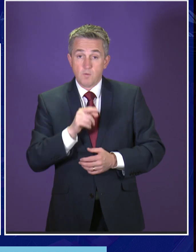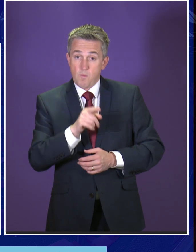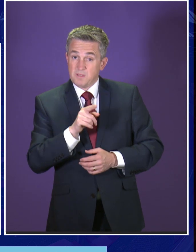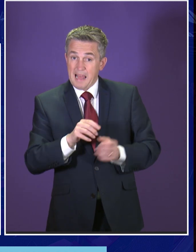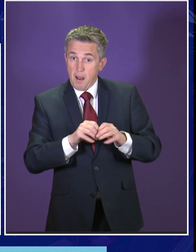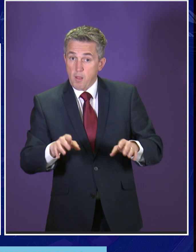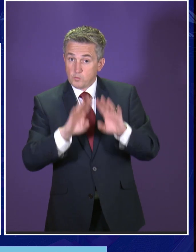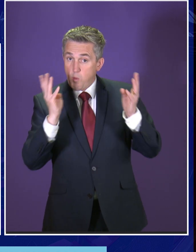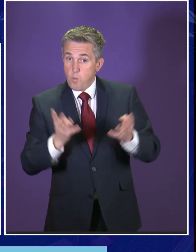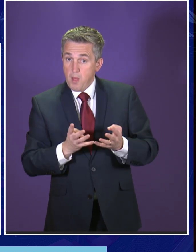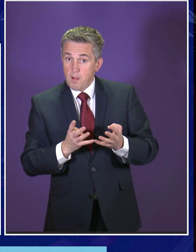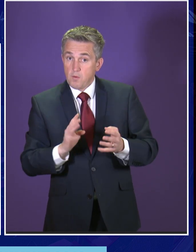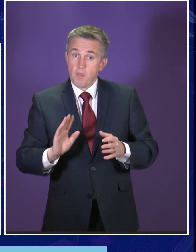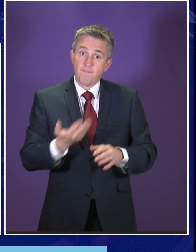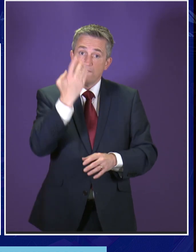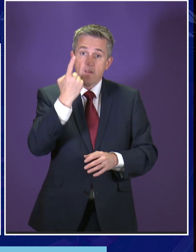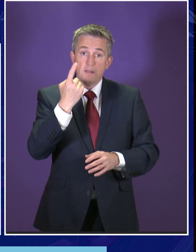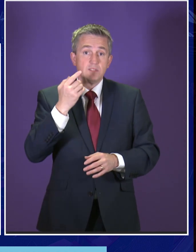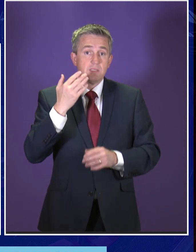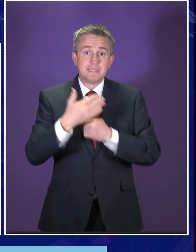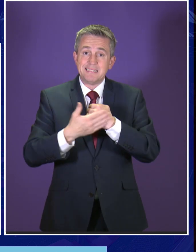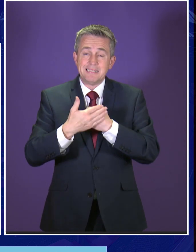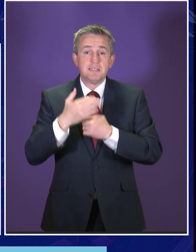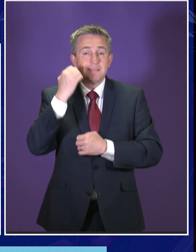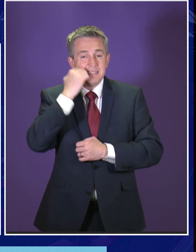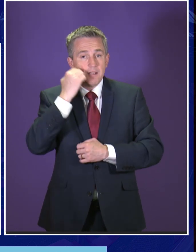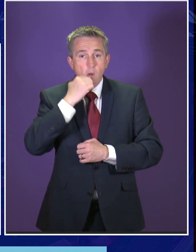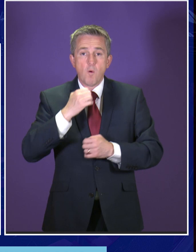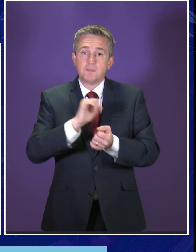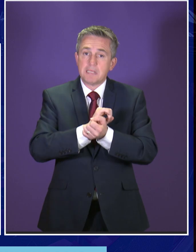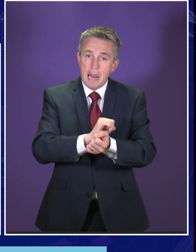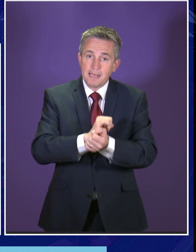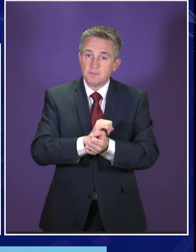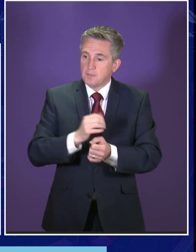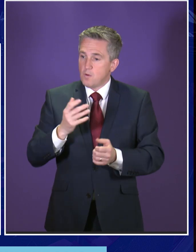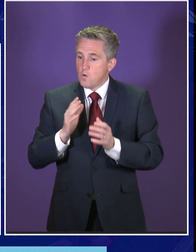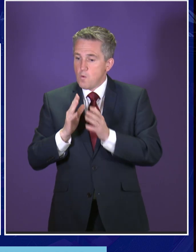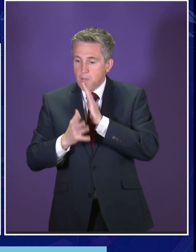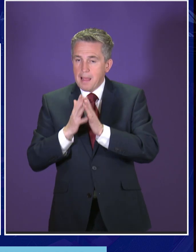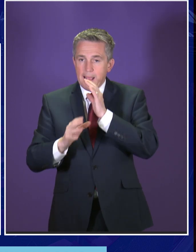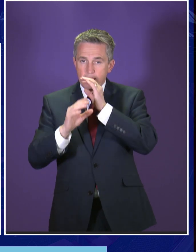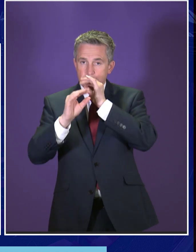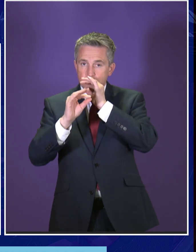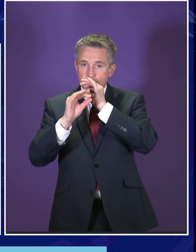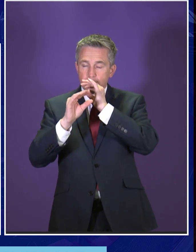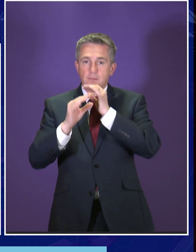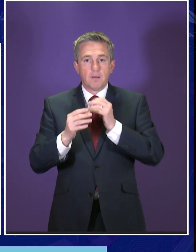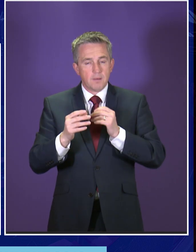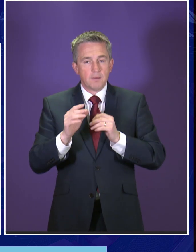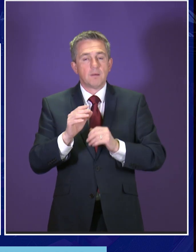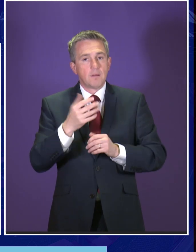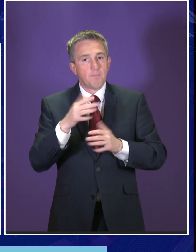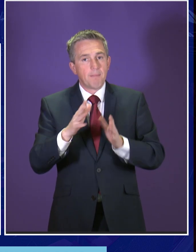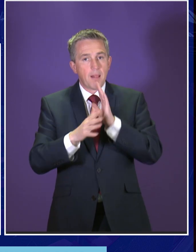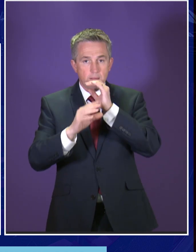world, or that those first Negro slaves who began to play around with the discarded instrument of their masters should have played waltzes and foxtrots?